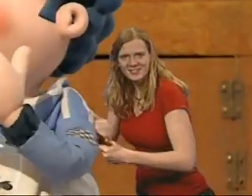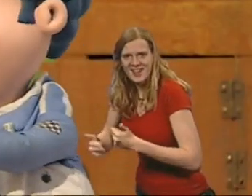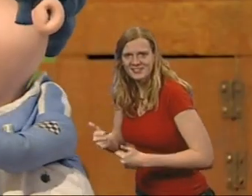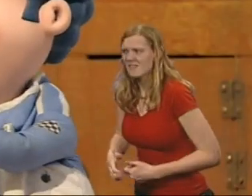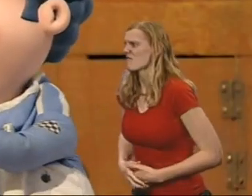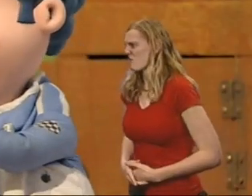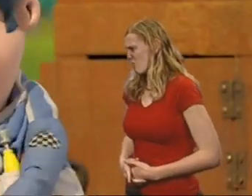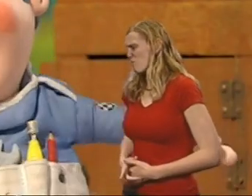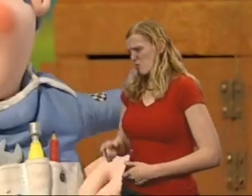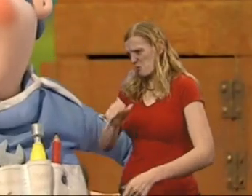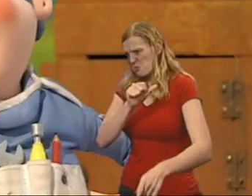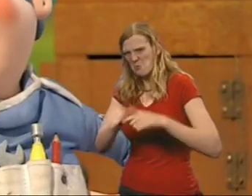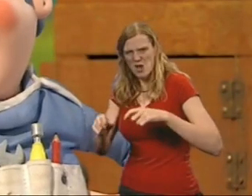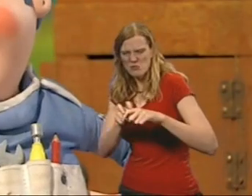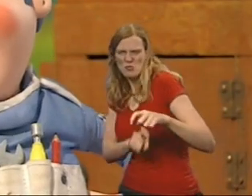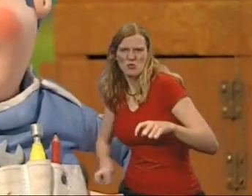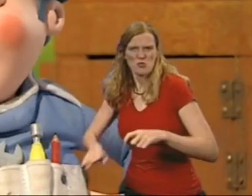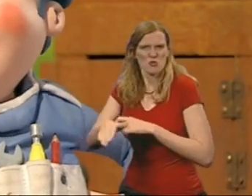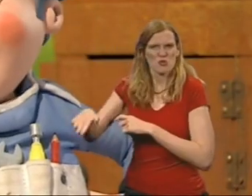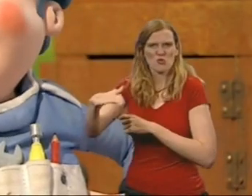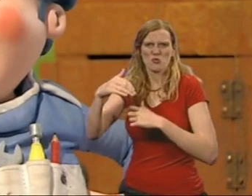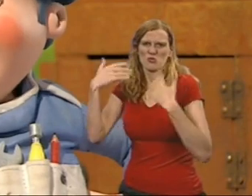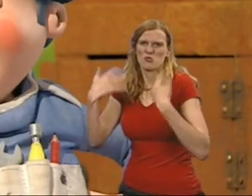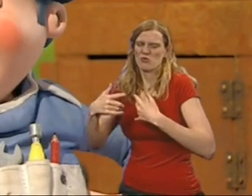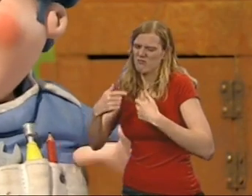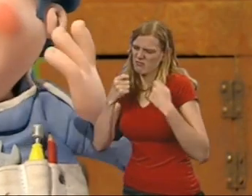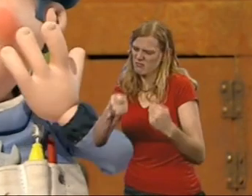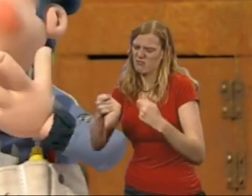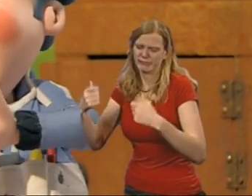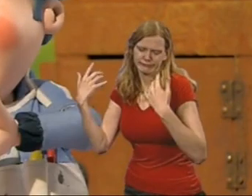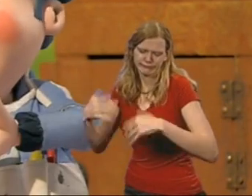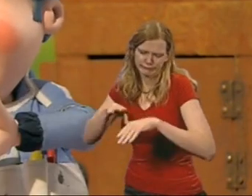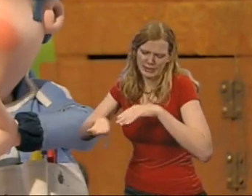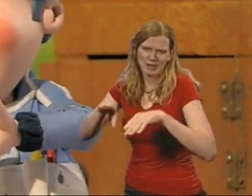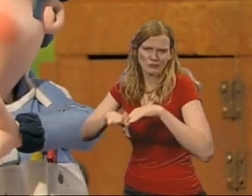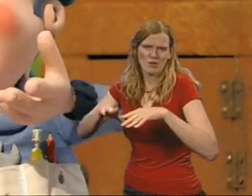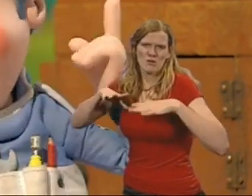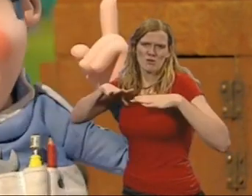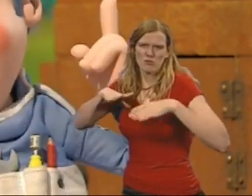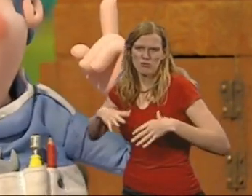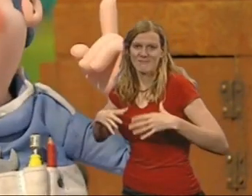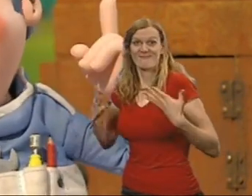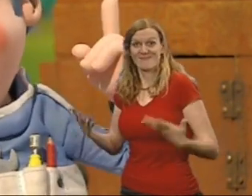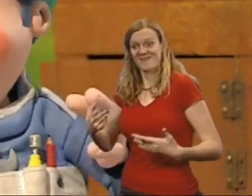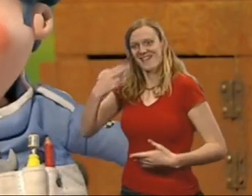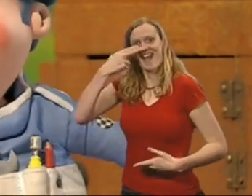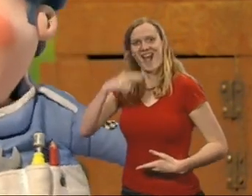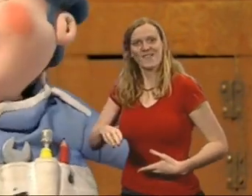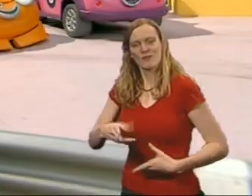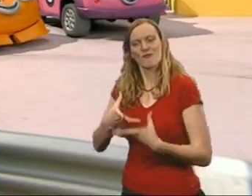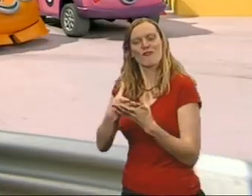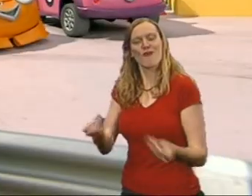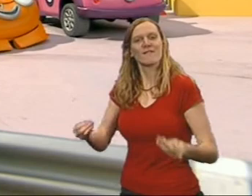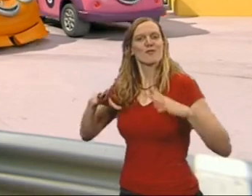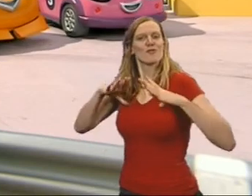Aye, cracking run. Tell you what, as a reward for training so hard, all you cars can go on a trip this afternoon. What do you think of